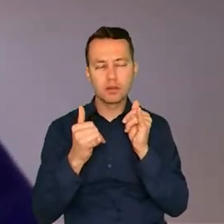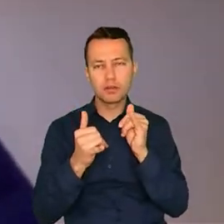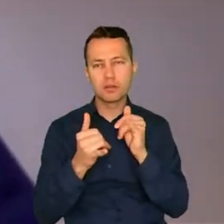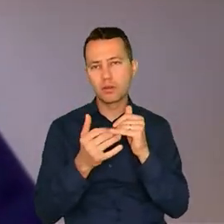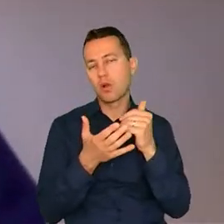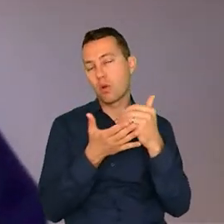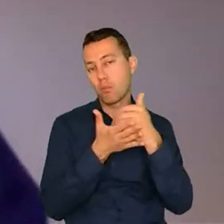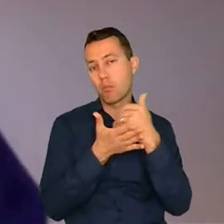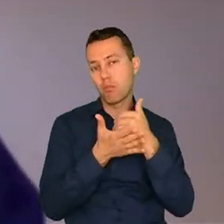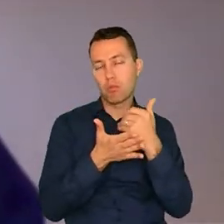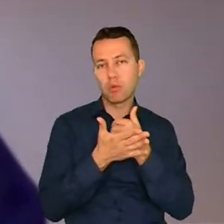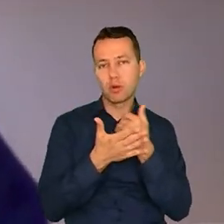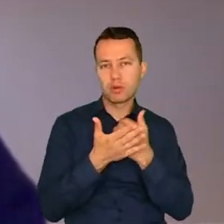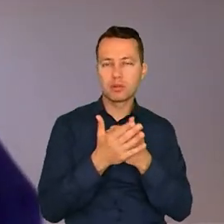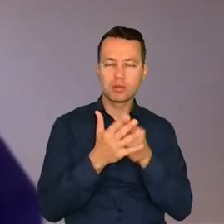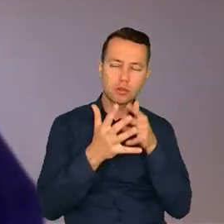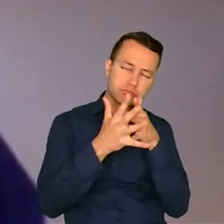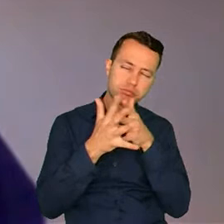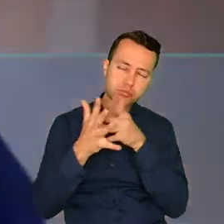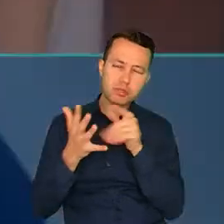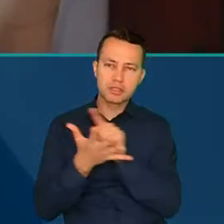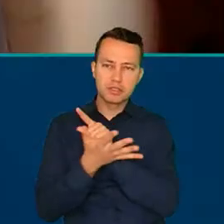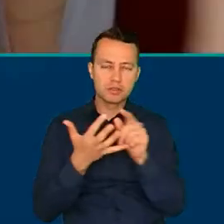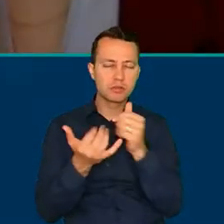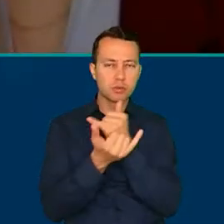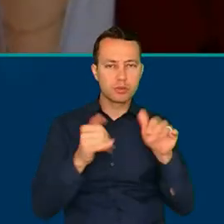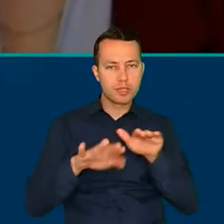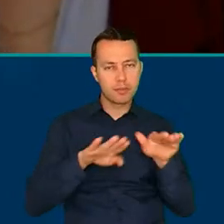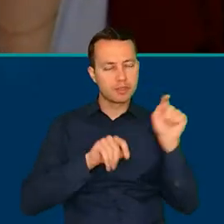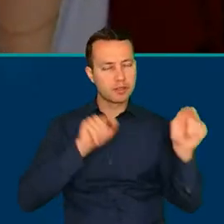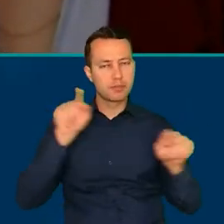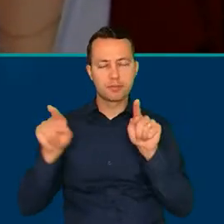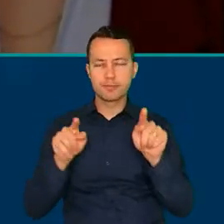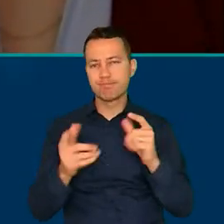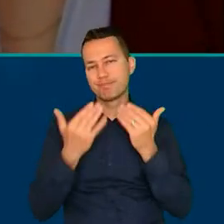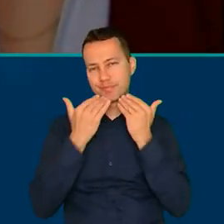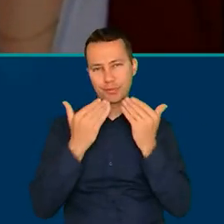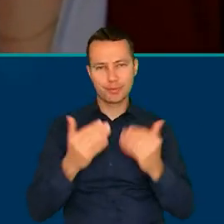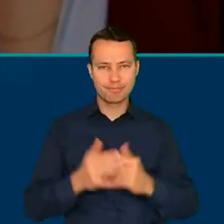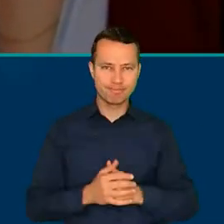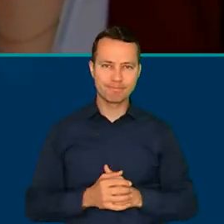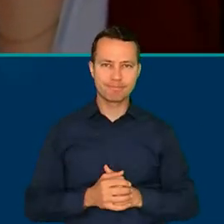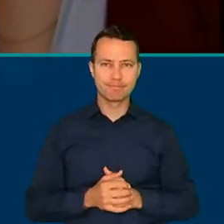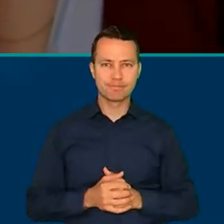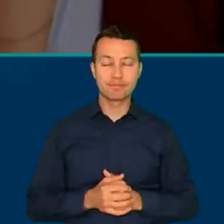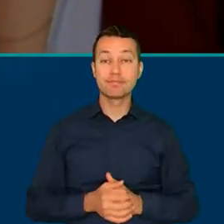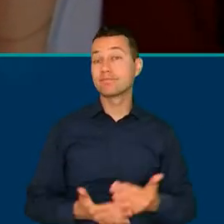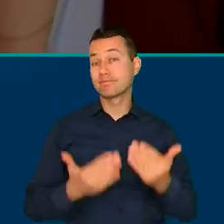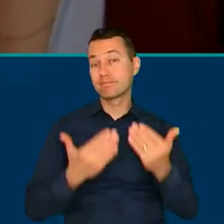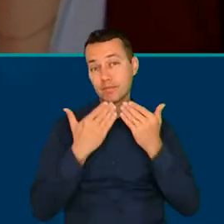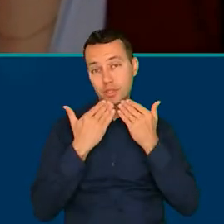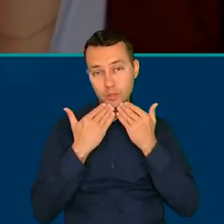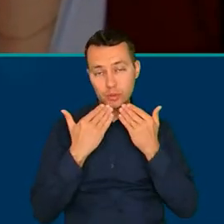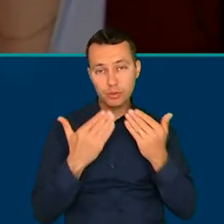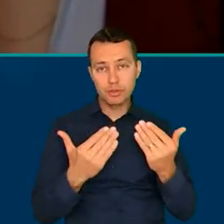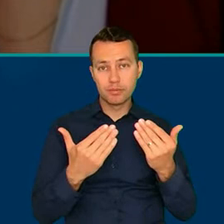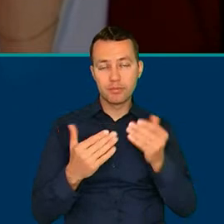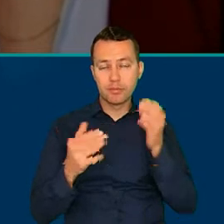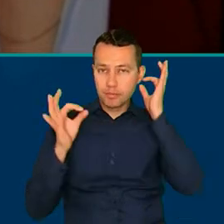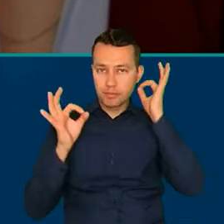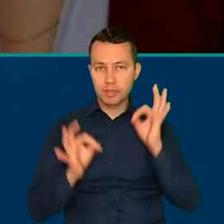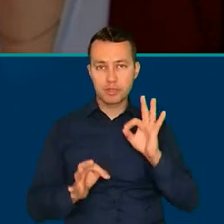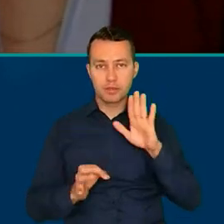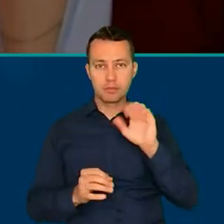risks in other areas, not just in human rights, but also in the area of environmental, for